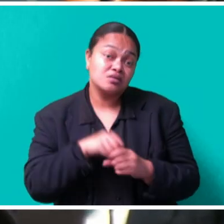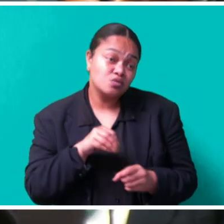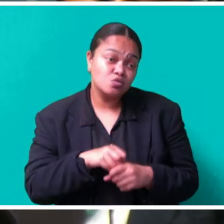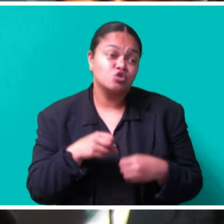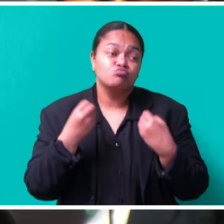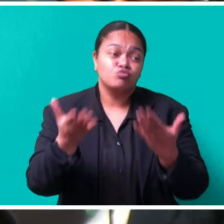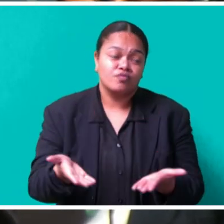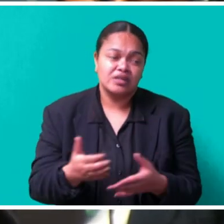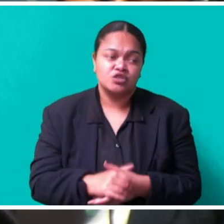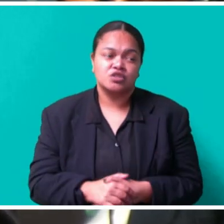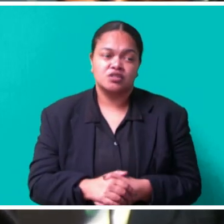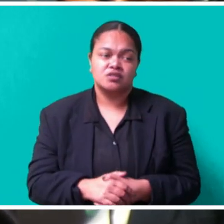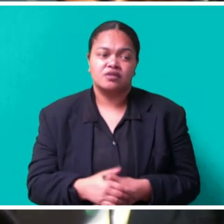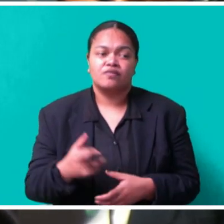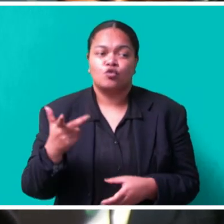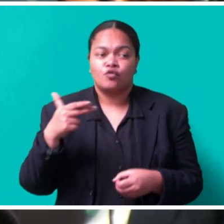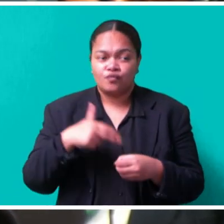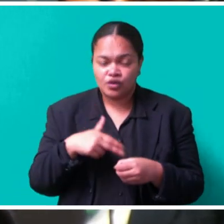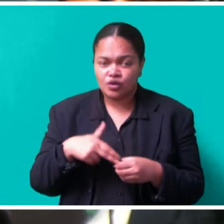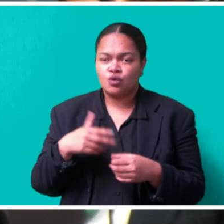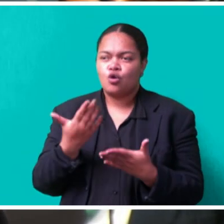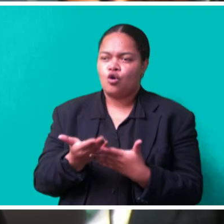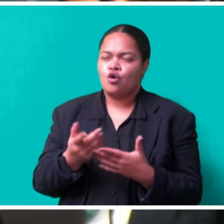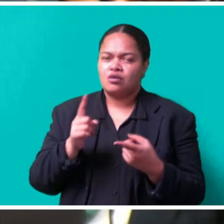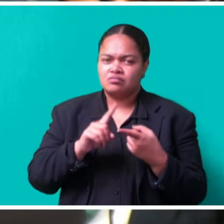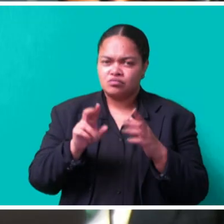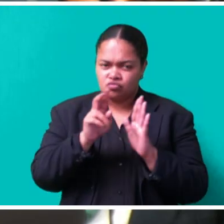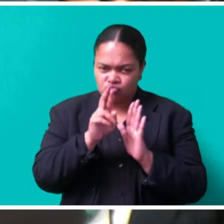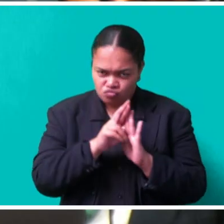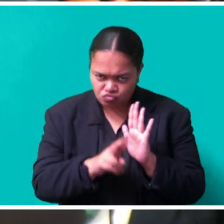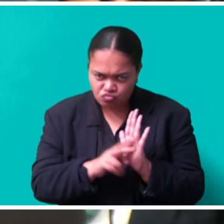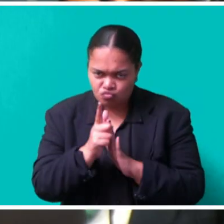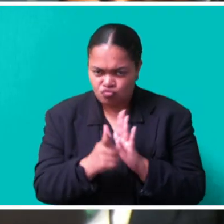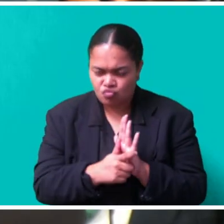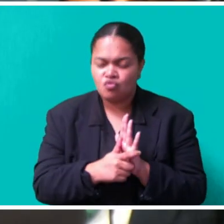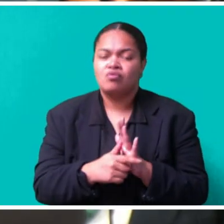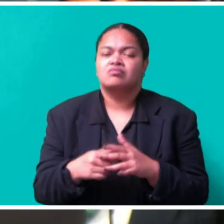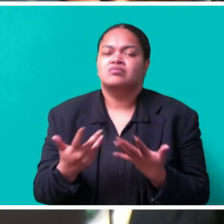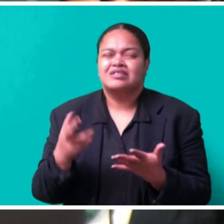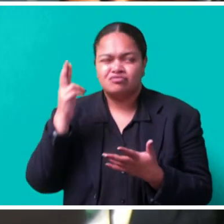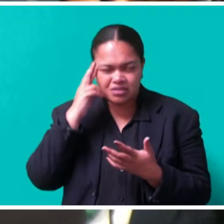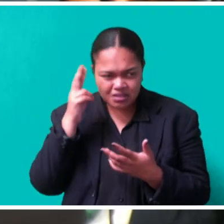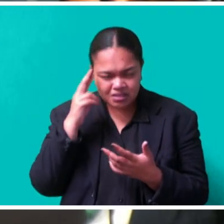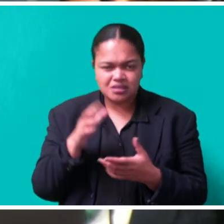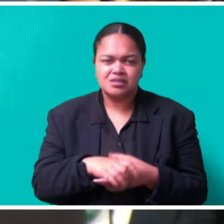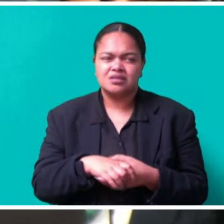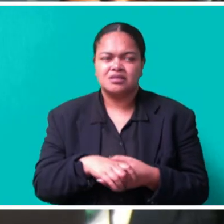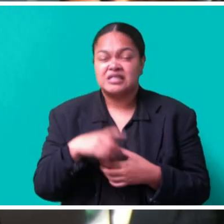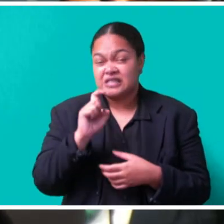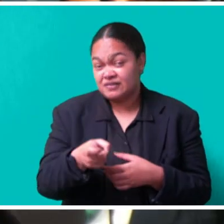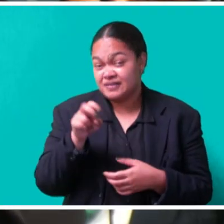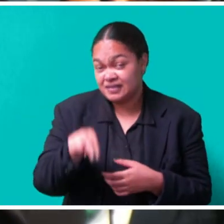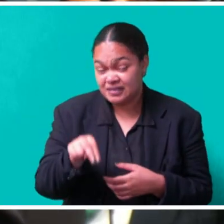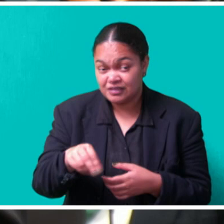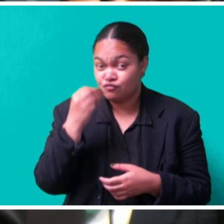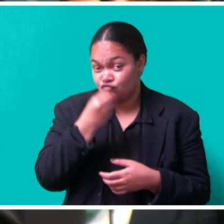provision for fuel management measures, the strategic use of national reserves, fuel rationing if required, and